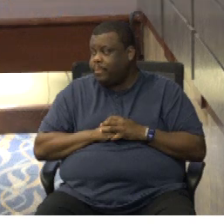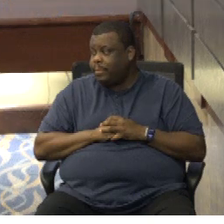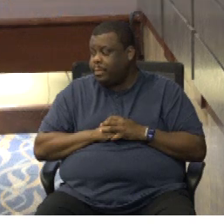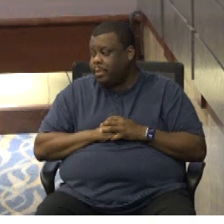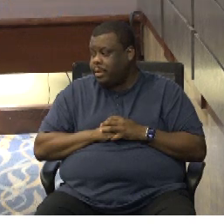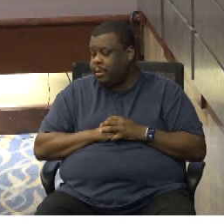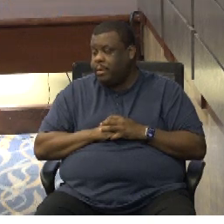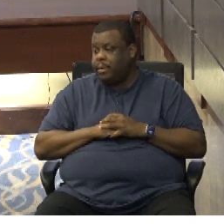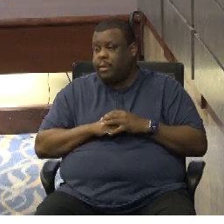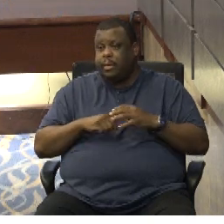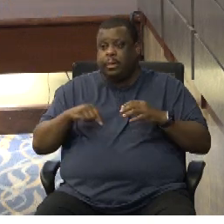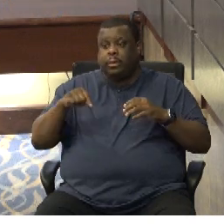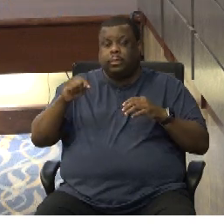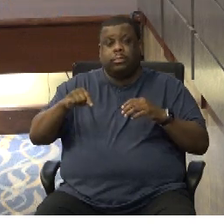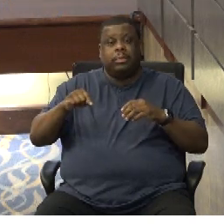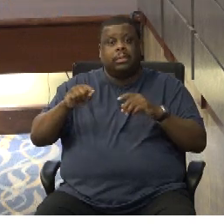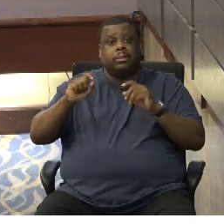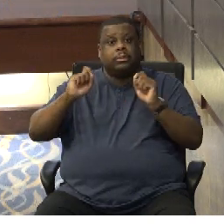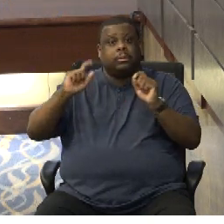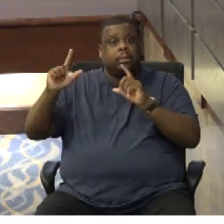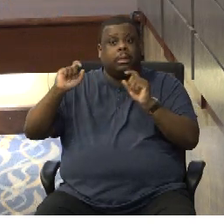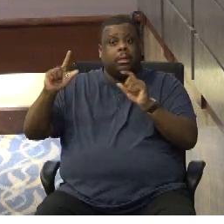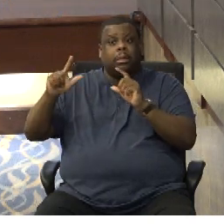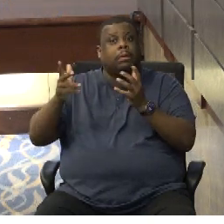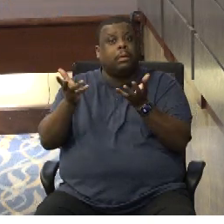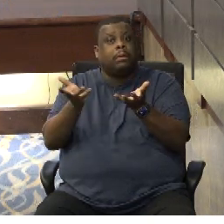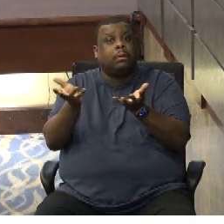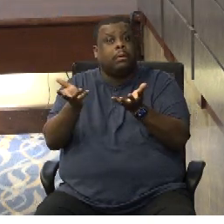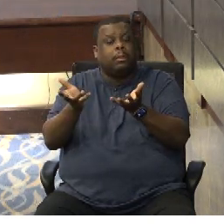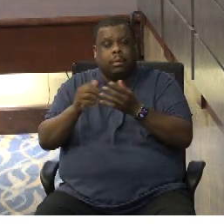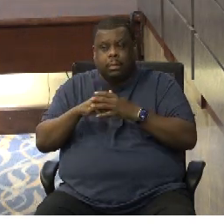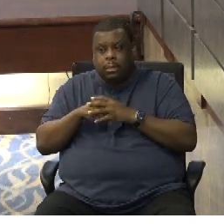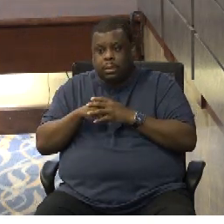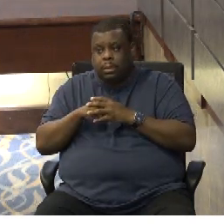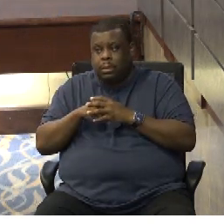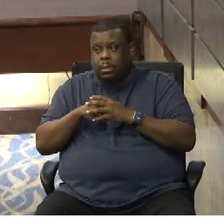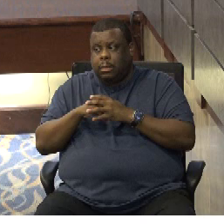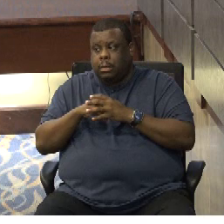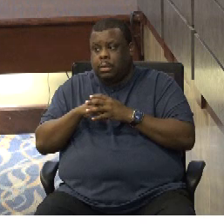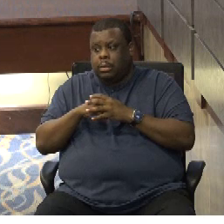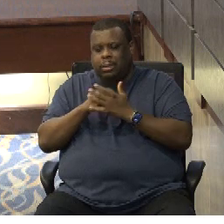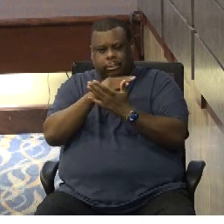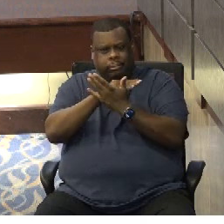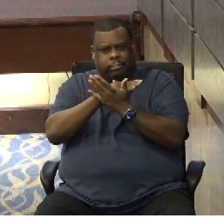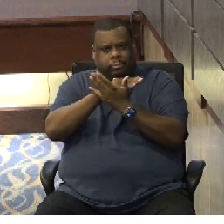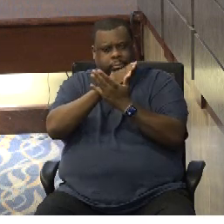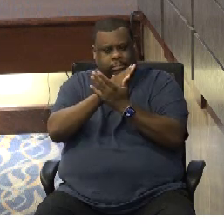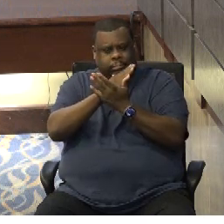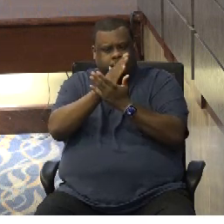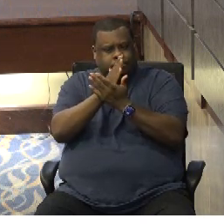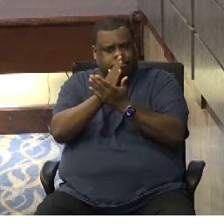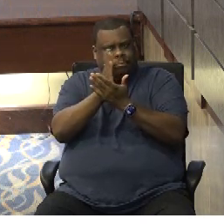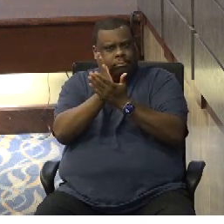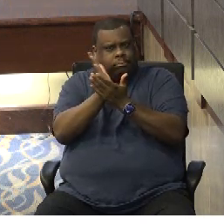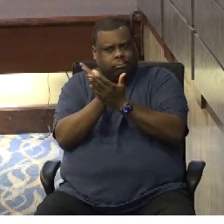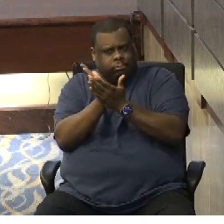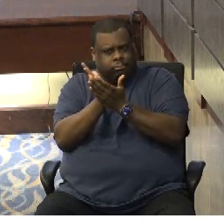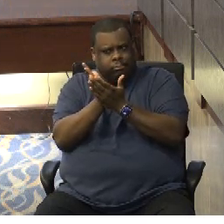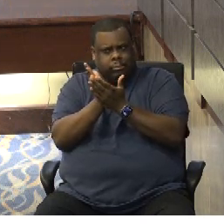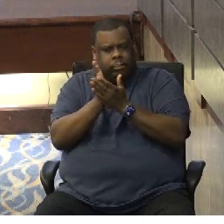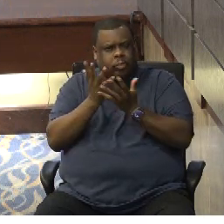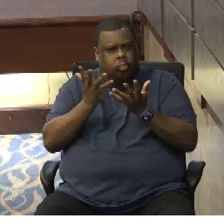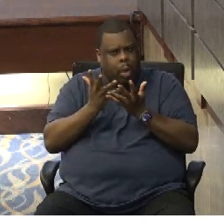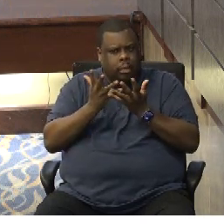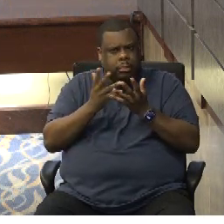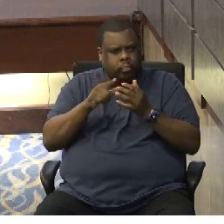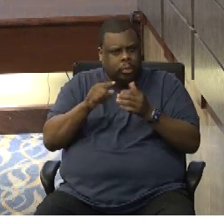So this slide shows in pie chart the allocation based off of the project types. So you'll see